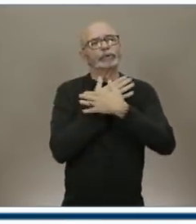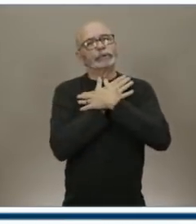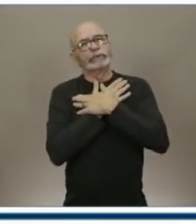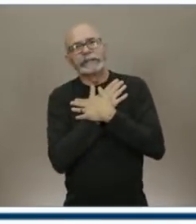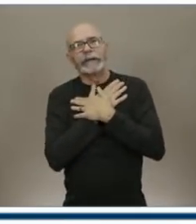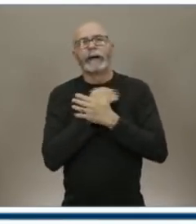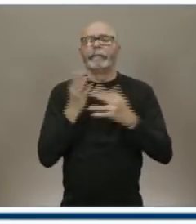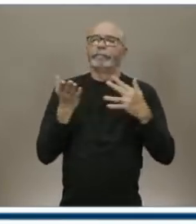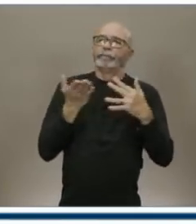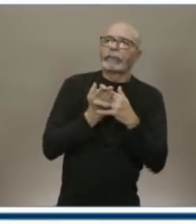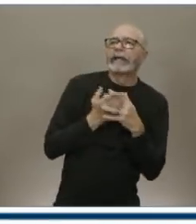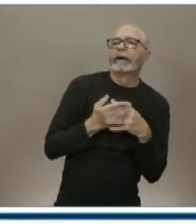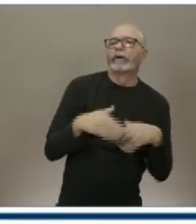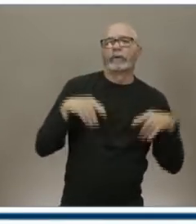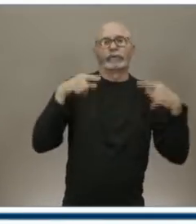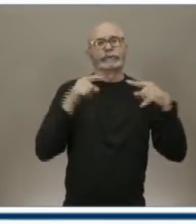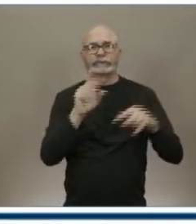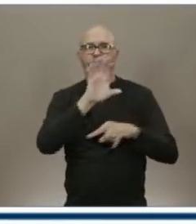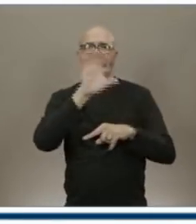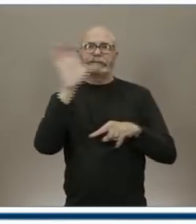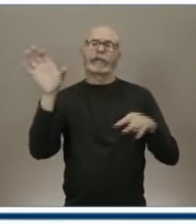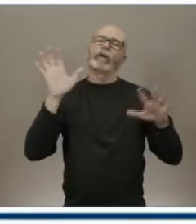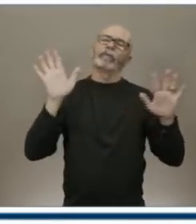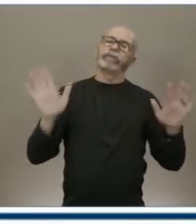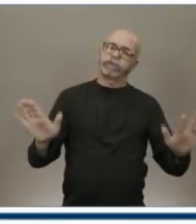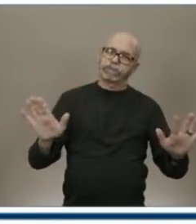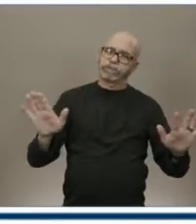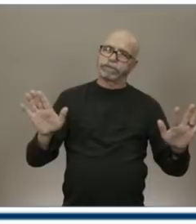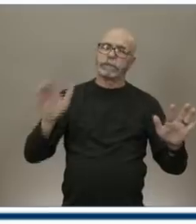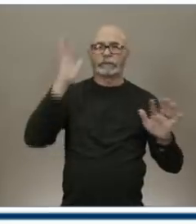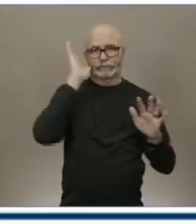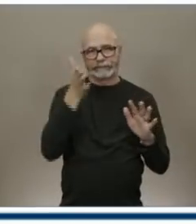over the weeks around Christmas.